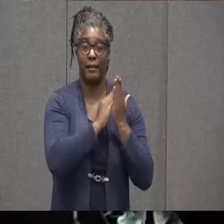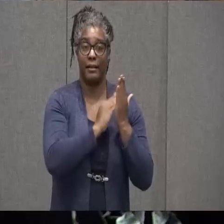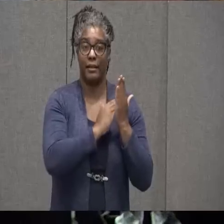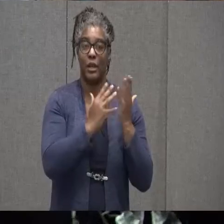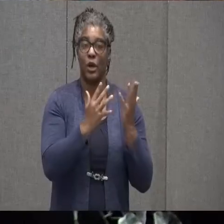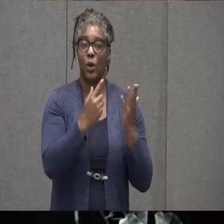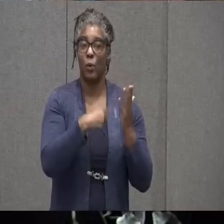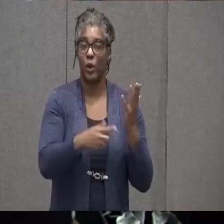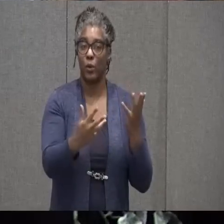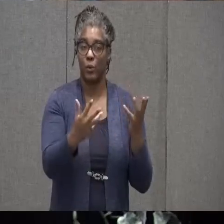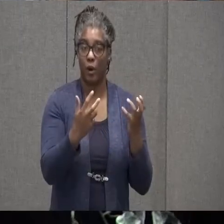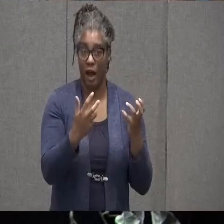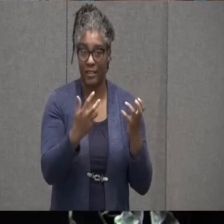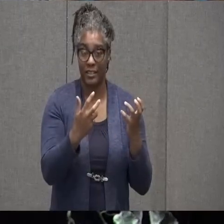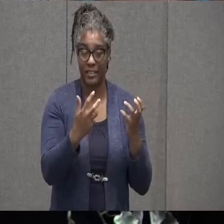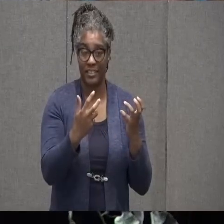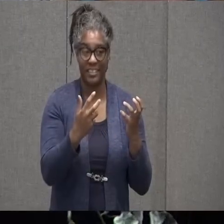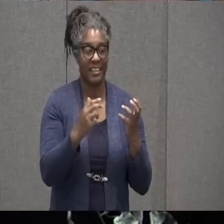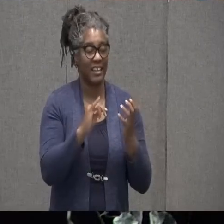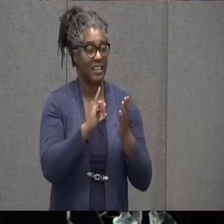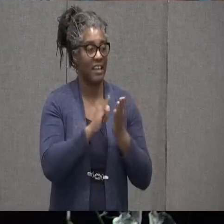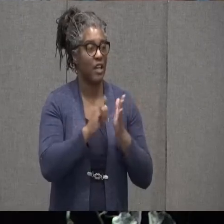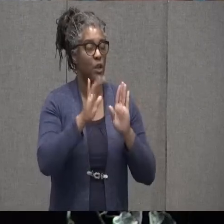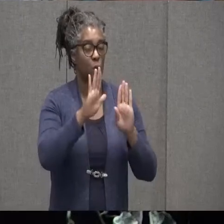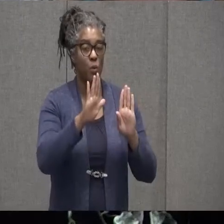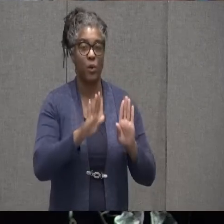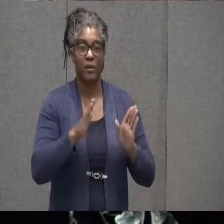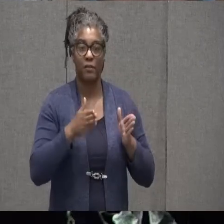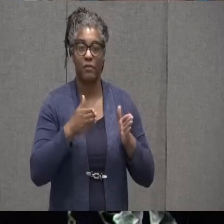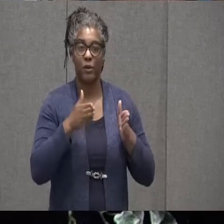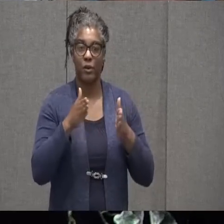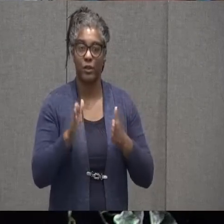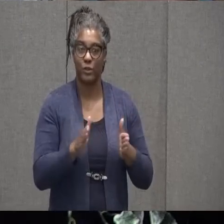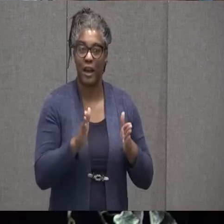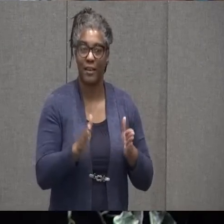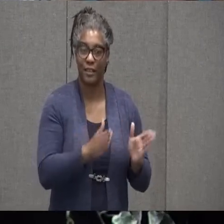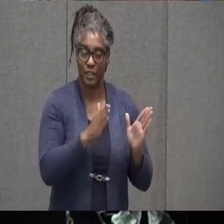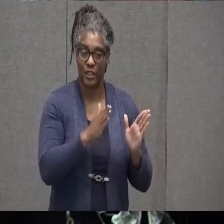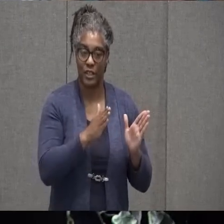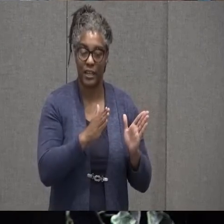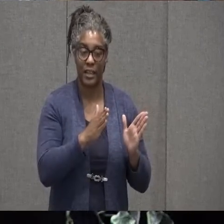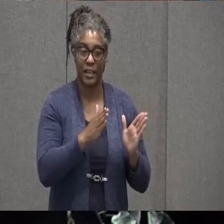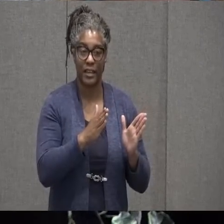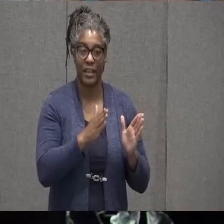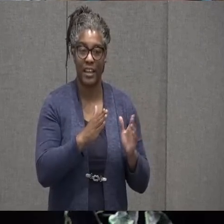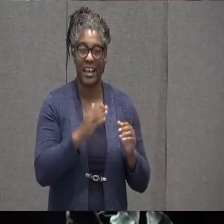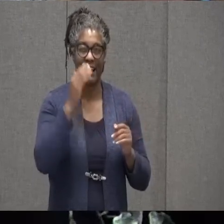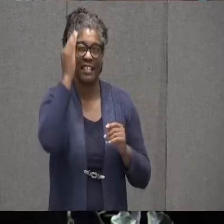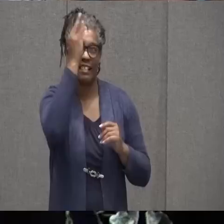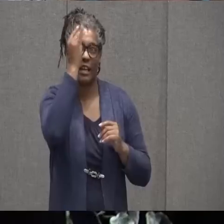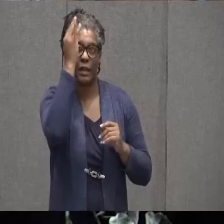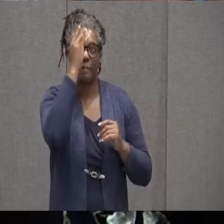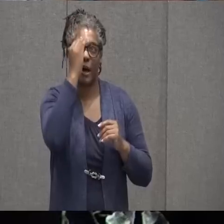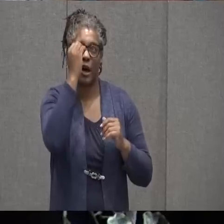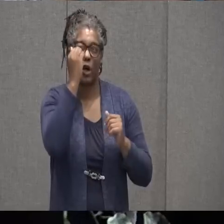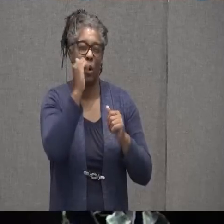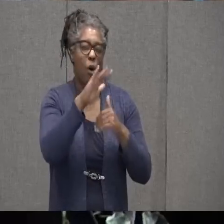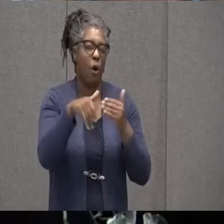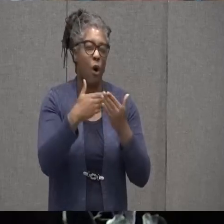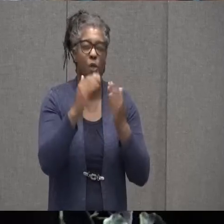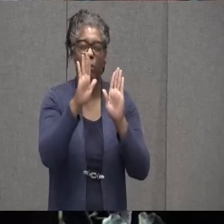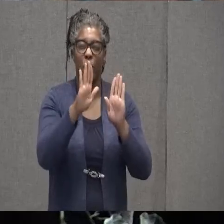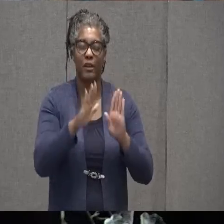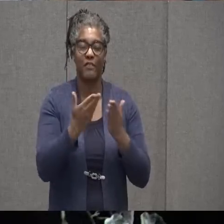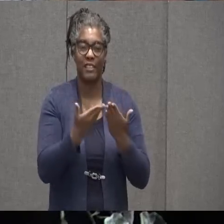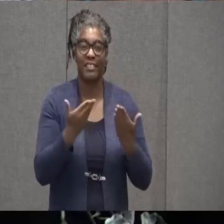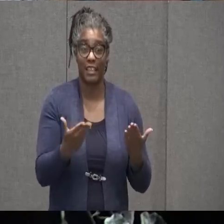like. And that is a wonderful strategy, is to think of all the things that you would like to have and